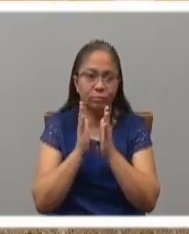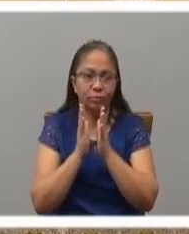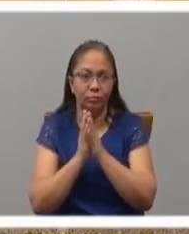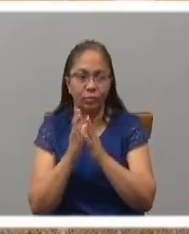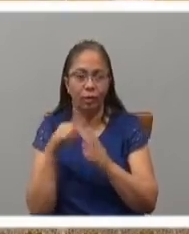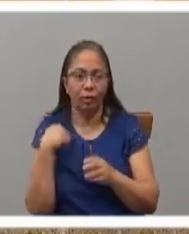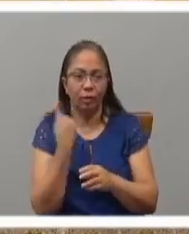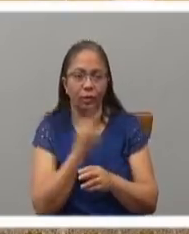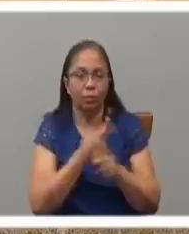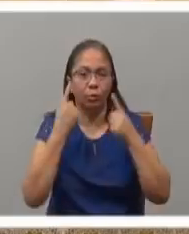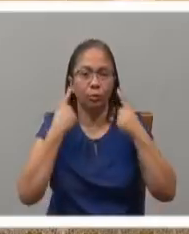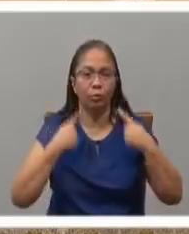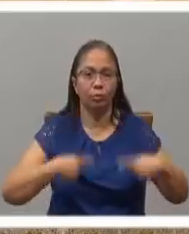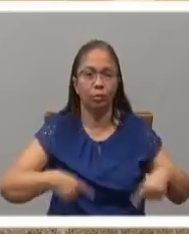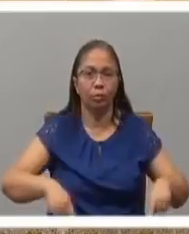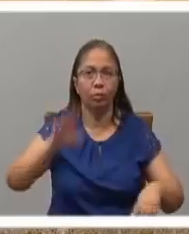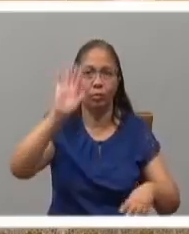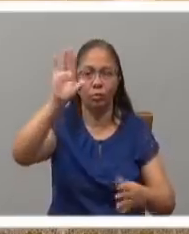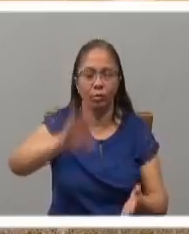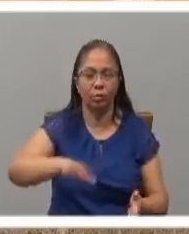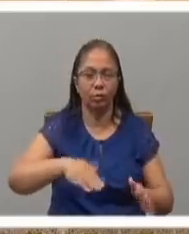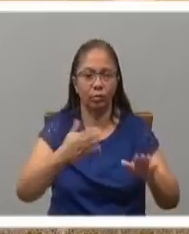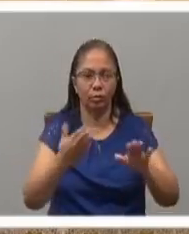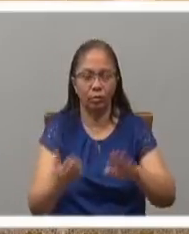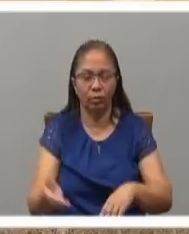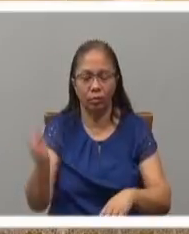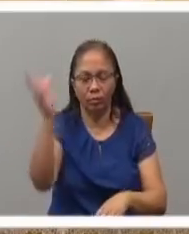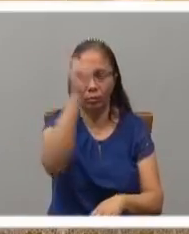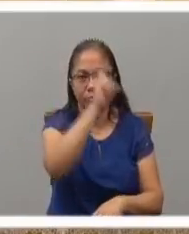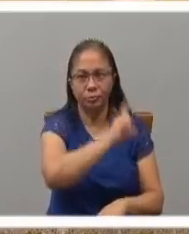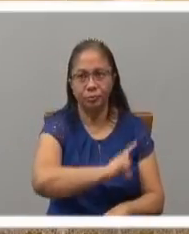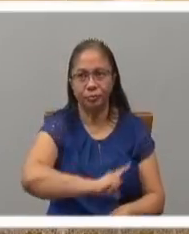We proclaim your death, O